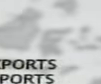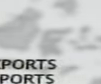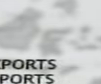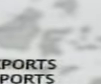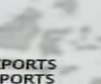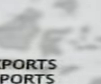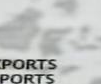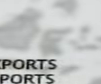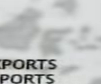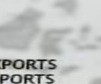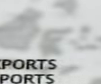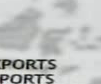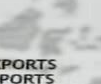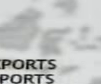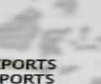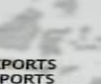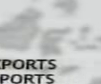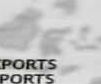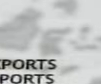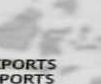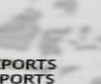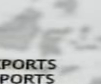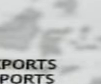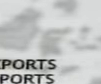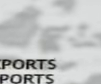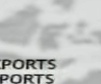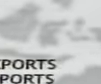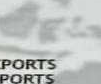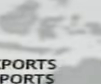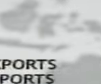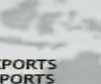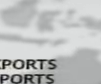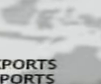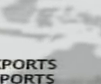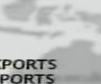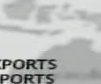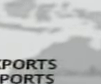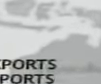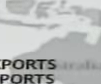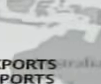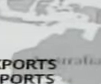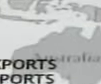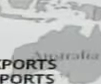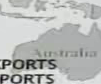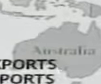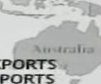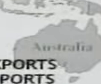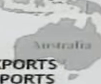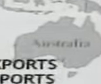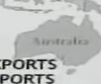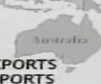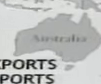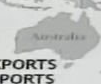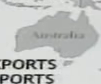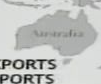and export very little to the east. Yes. Because our export mainly goes to our East African brothers. Yes. And but then UK, the